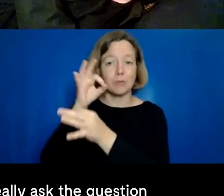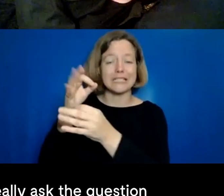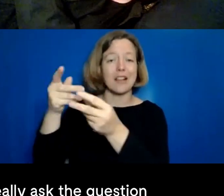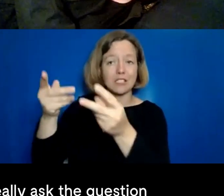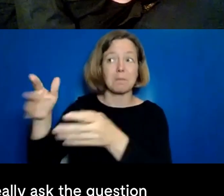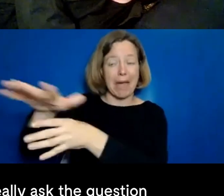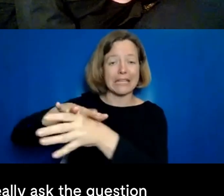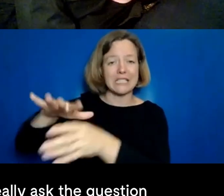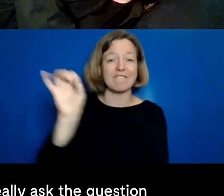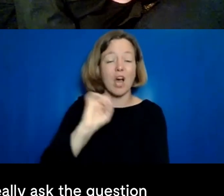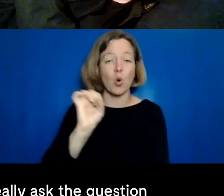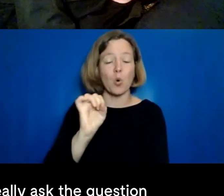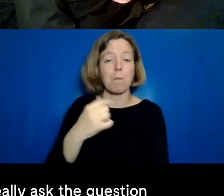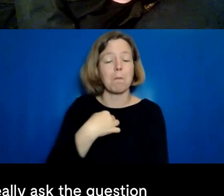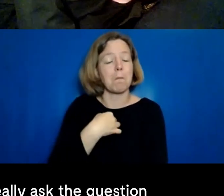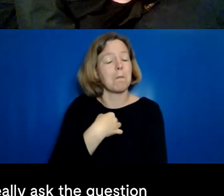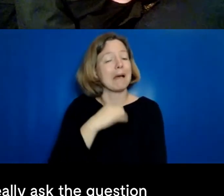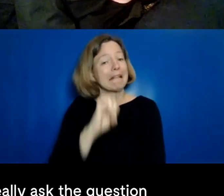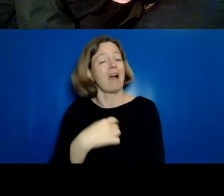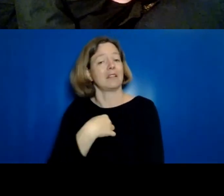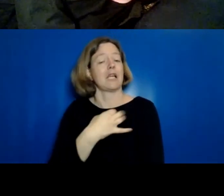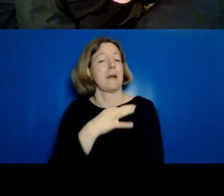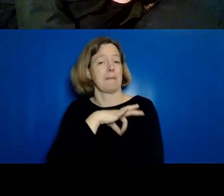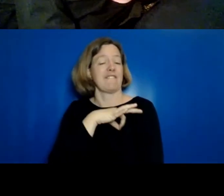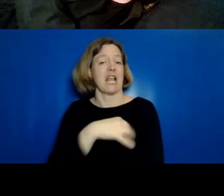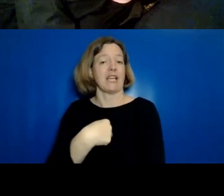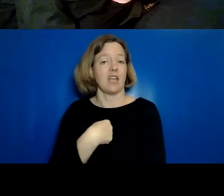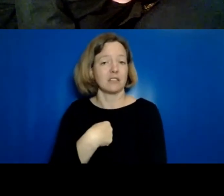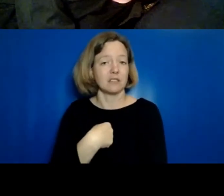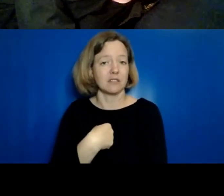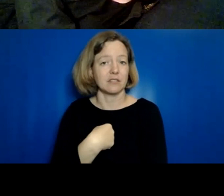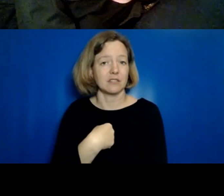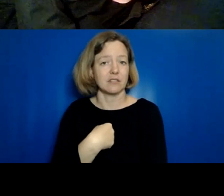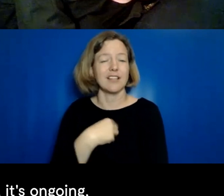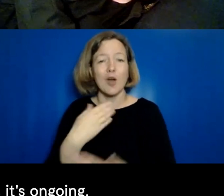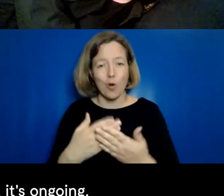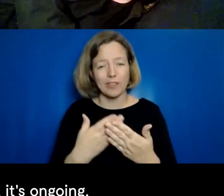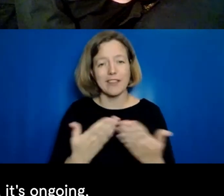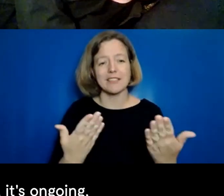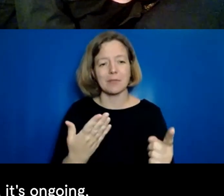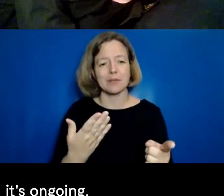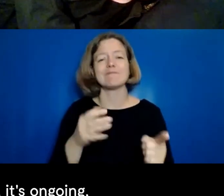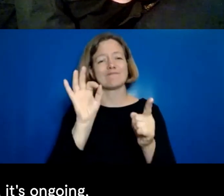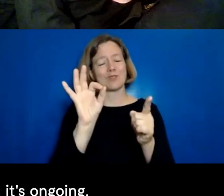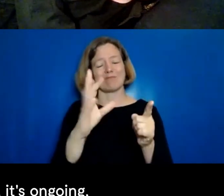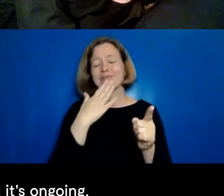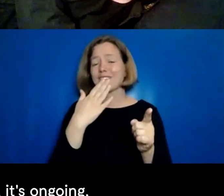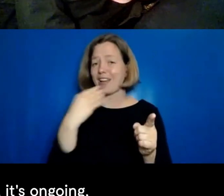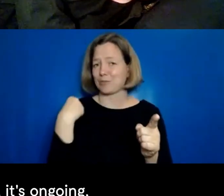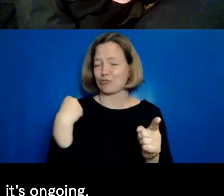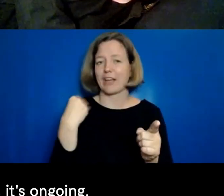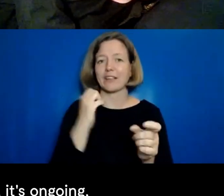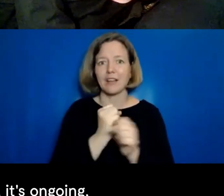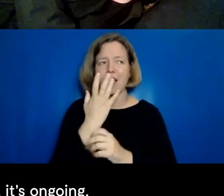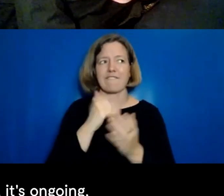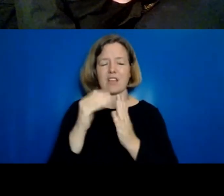I want to really ask the question about how we open that up. So really thank you for raising that. And I think it's ongoing, but it